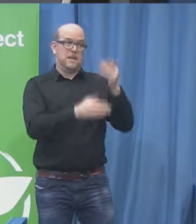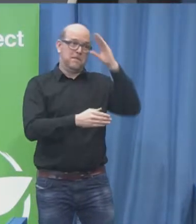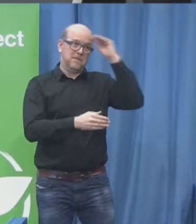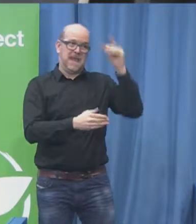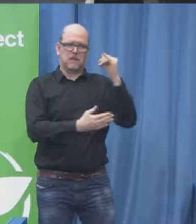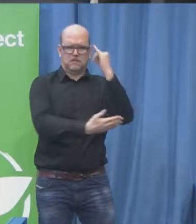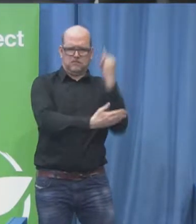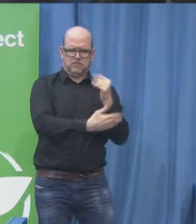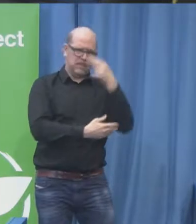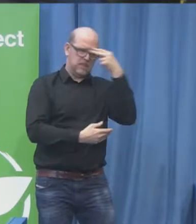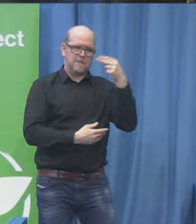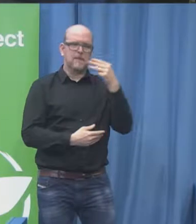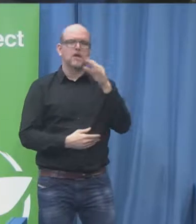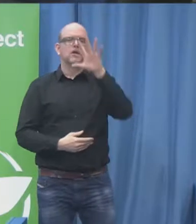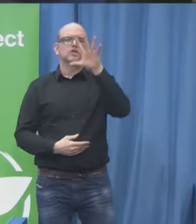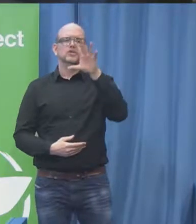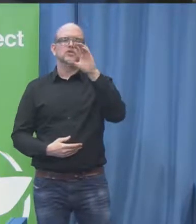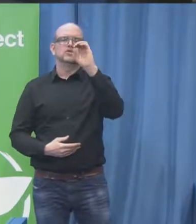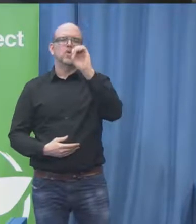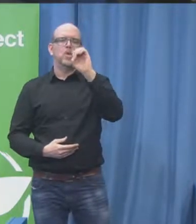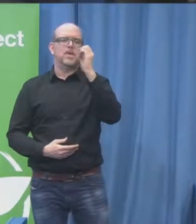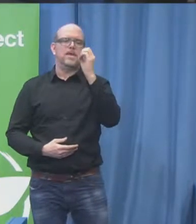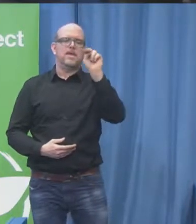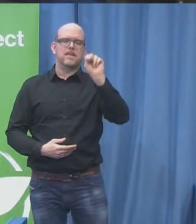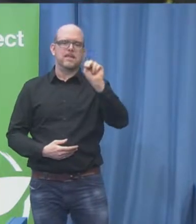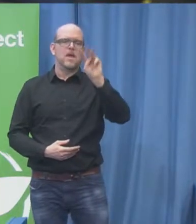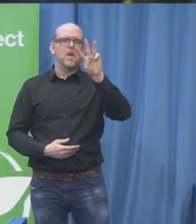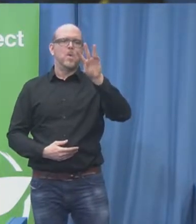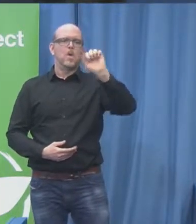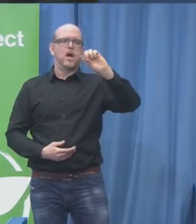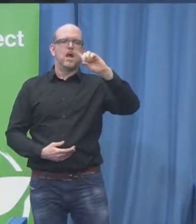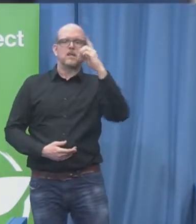Okay, and for the two ladies,